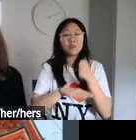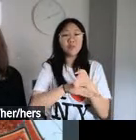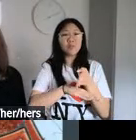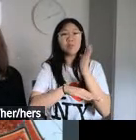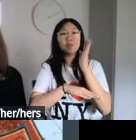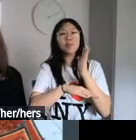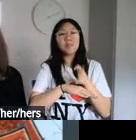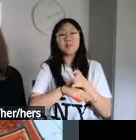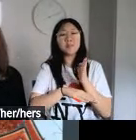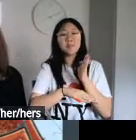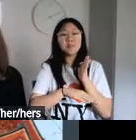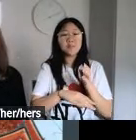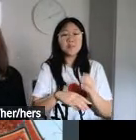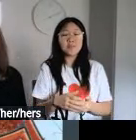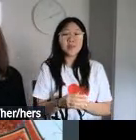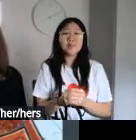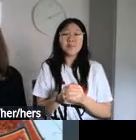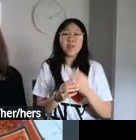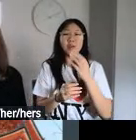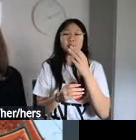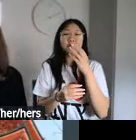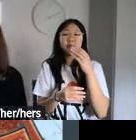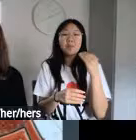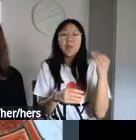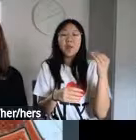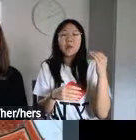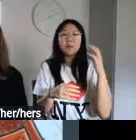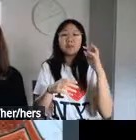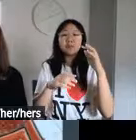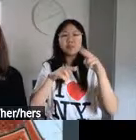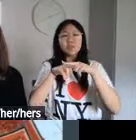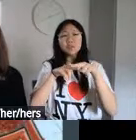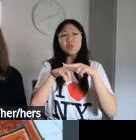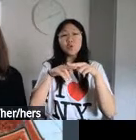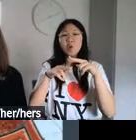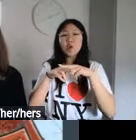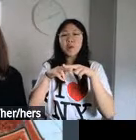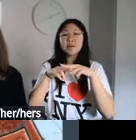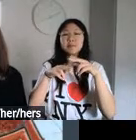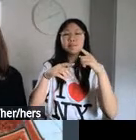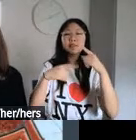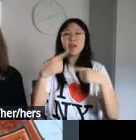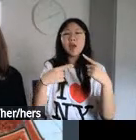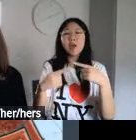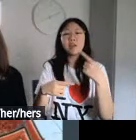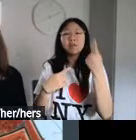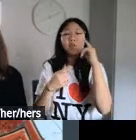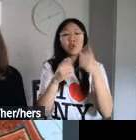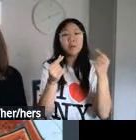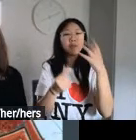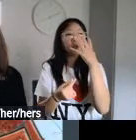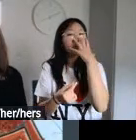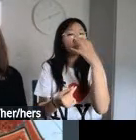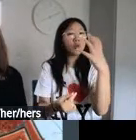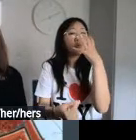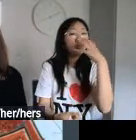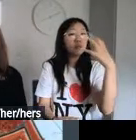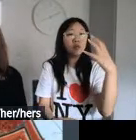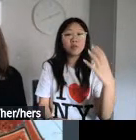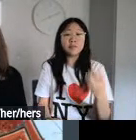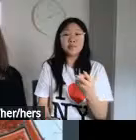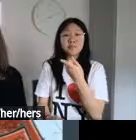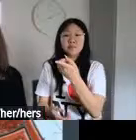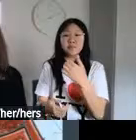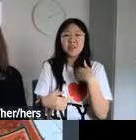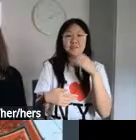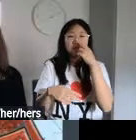that there's the sign, thank you, is like this. And we went on the bullet